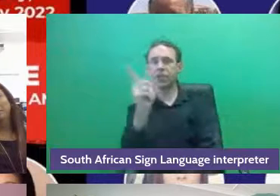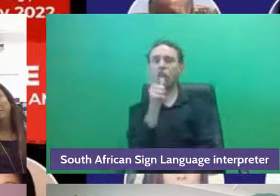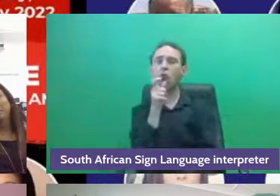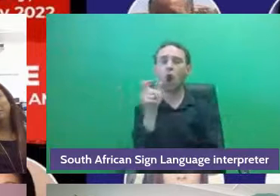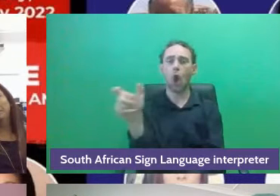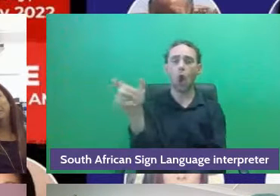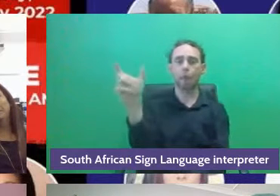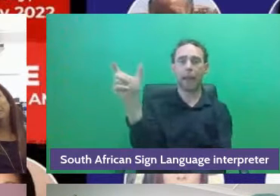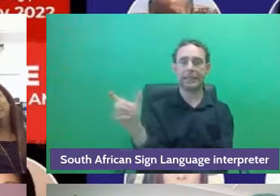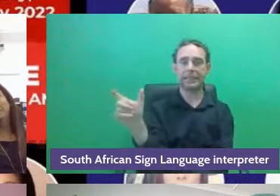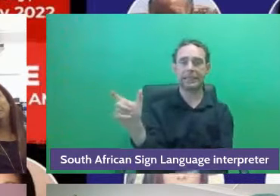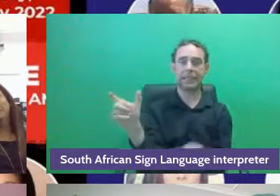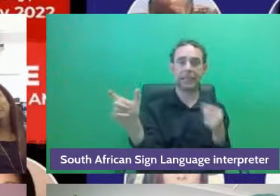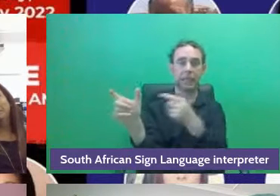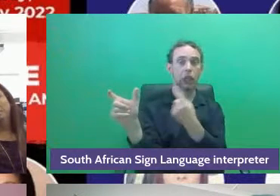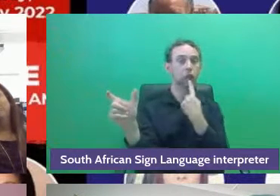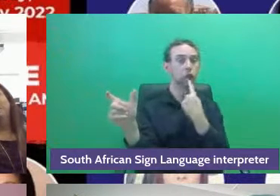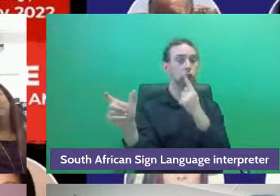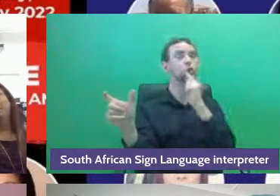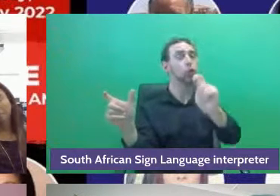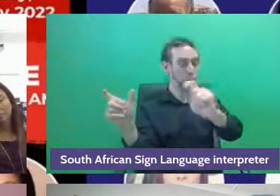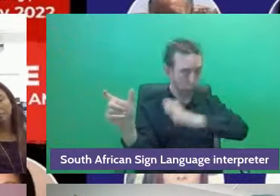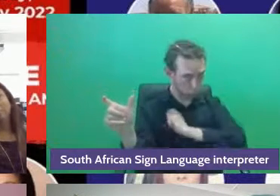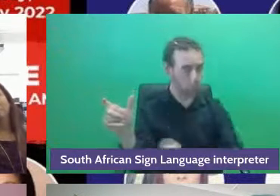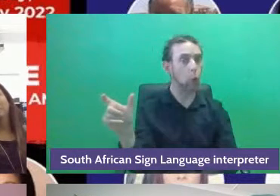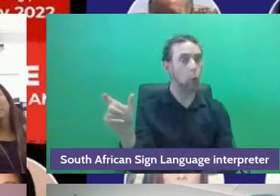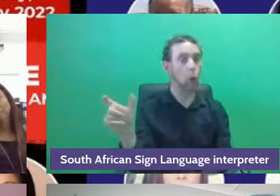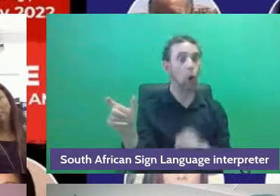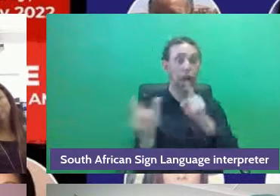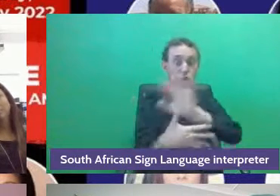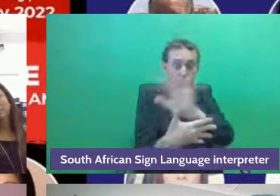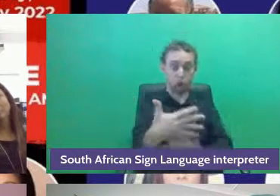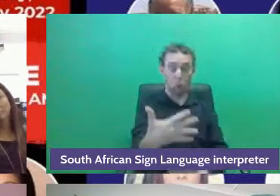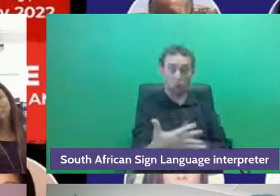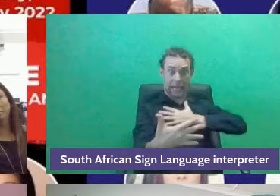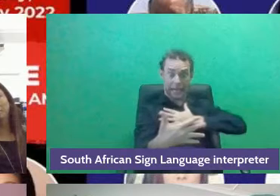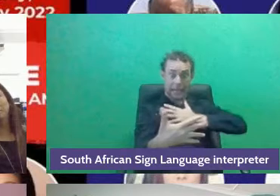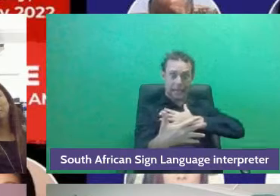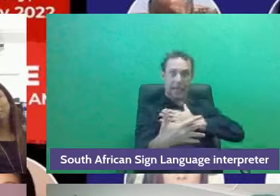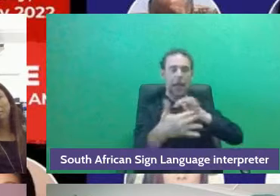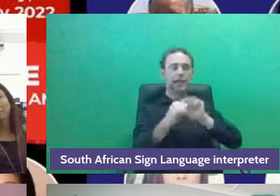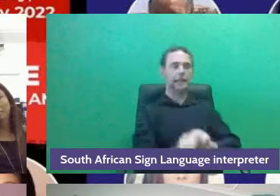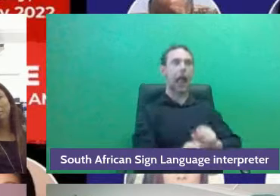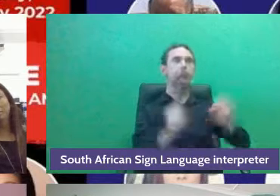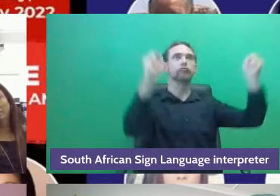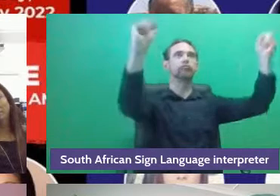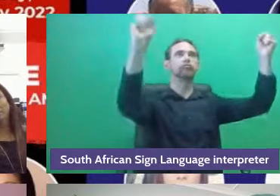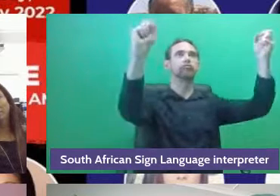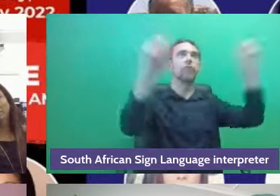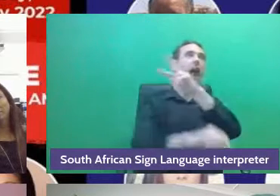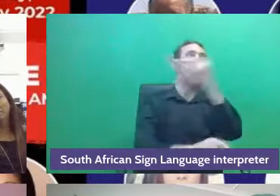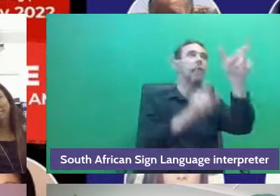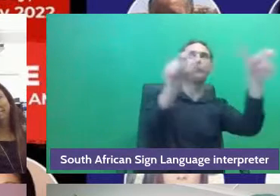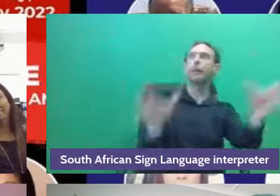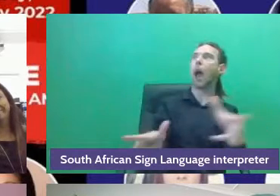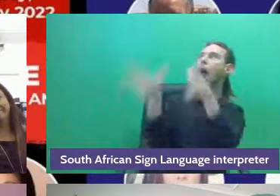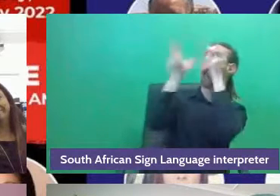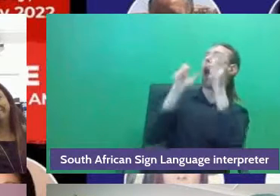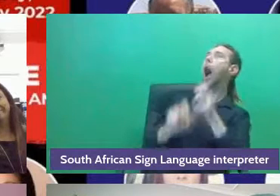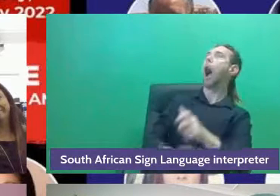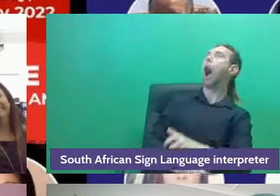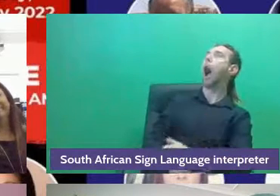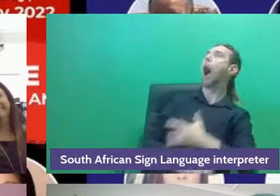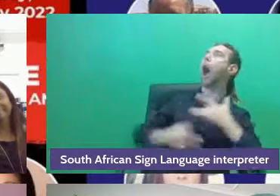It is true when they say your story can change other people's life and perspective. I'm really inspired and want to learn sign language as